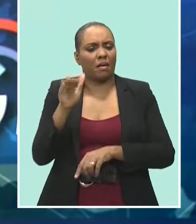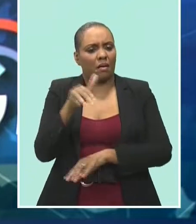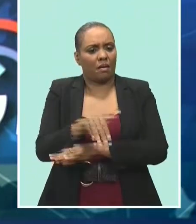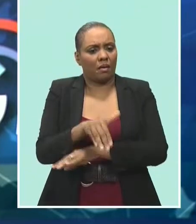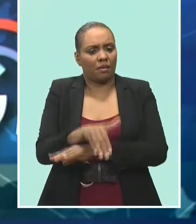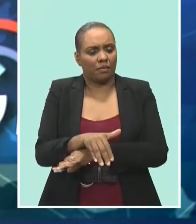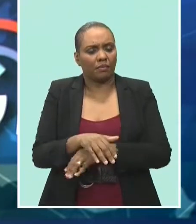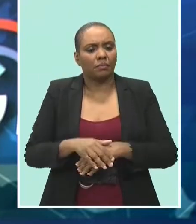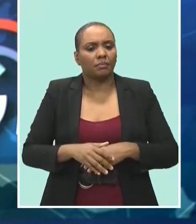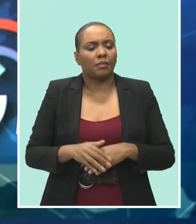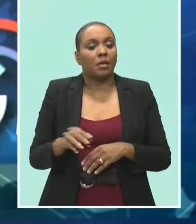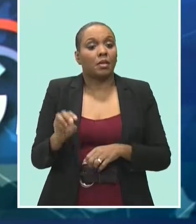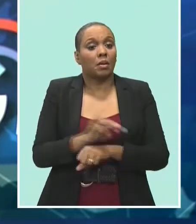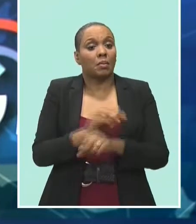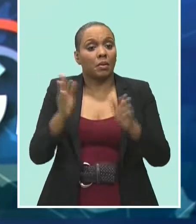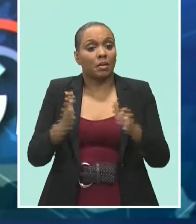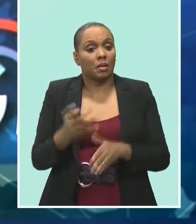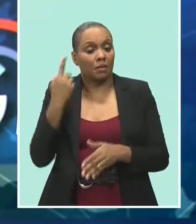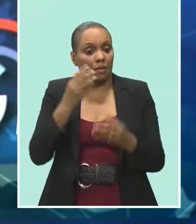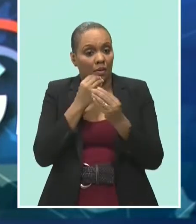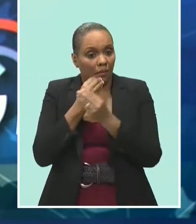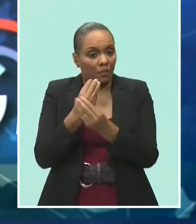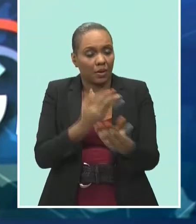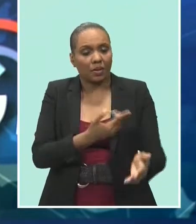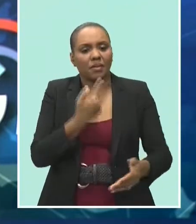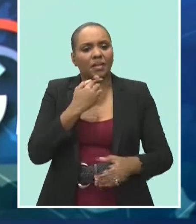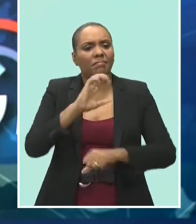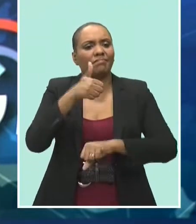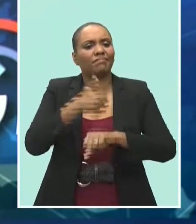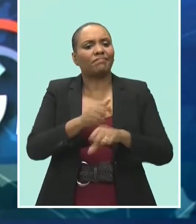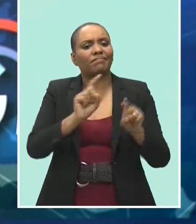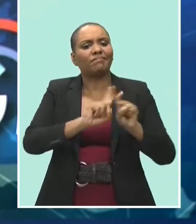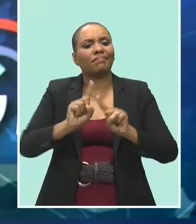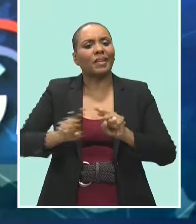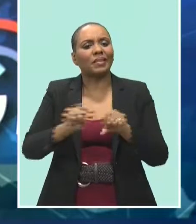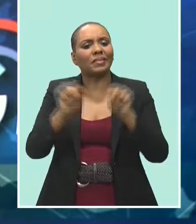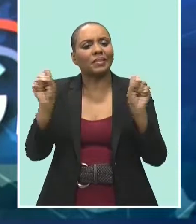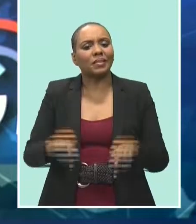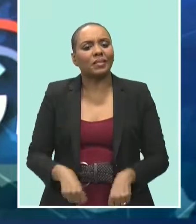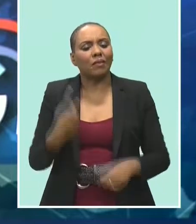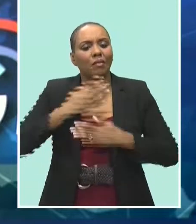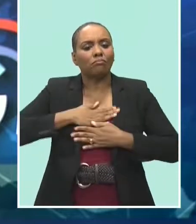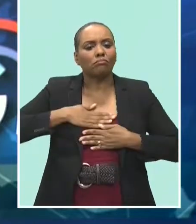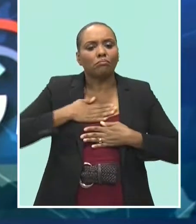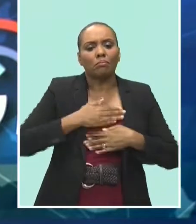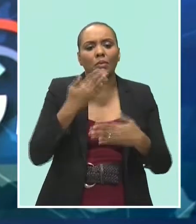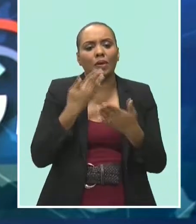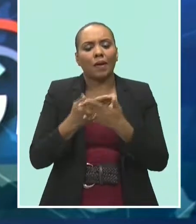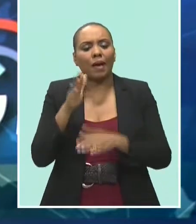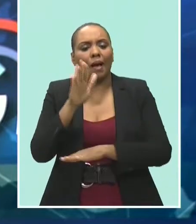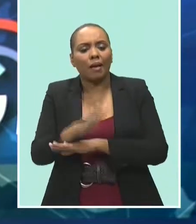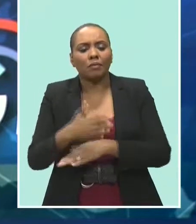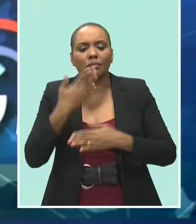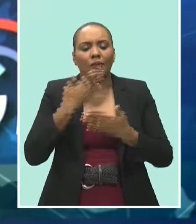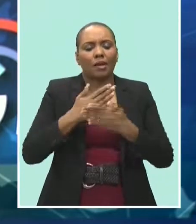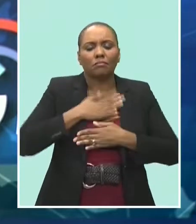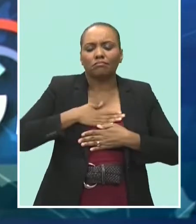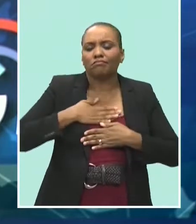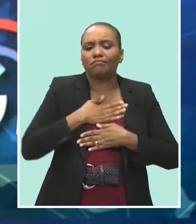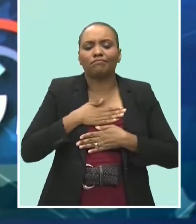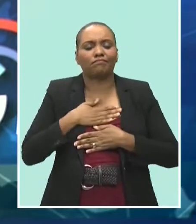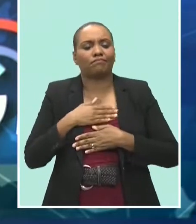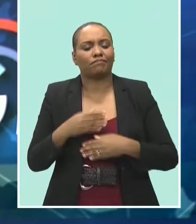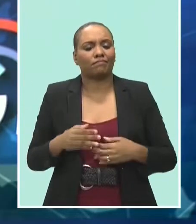of Information Senator Lucille Moore says they've implemented several systems to ensure an enjoyable afternoon full of